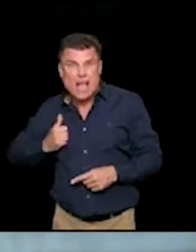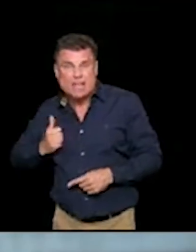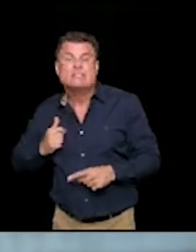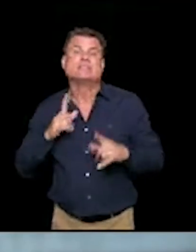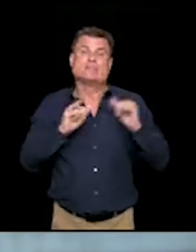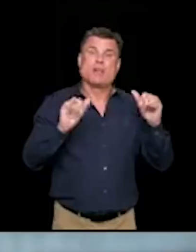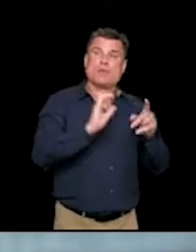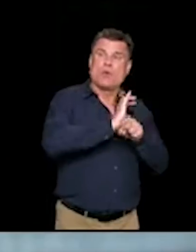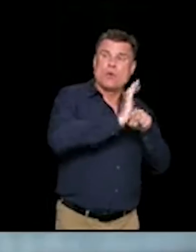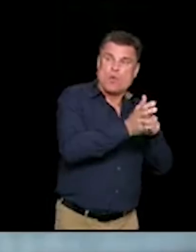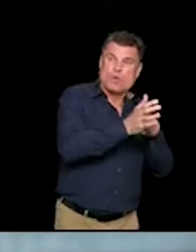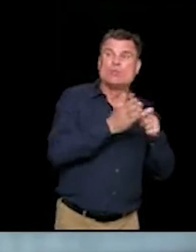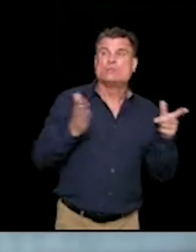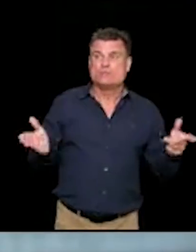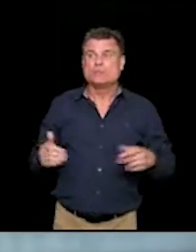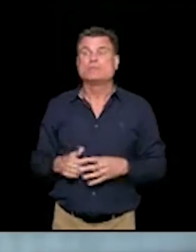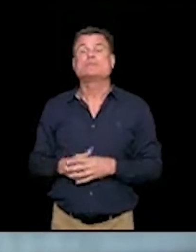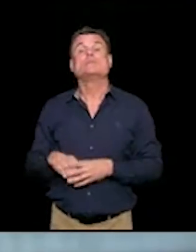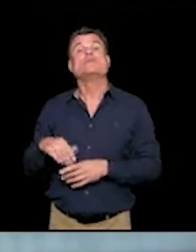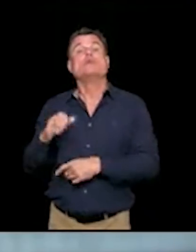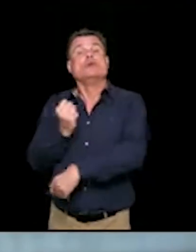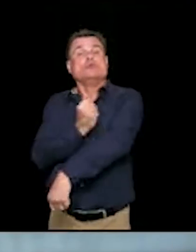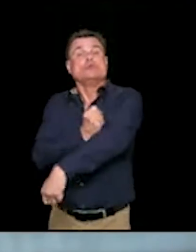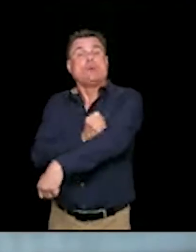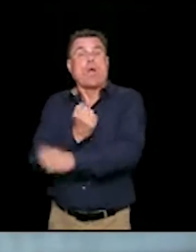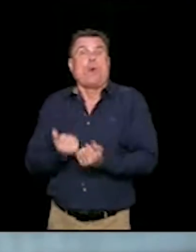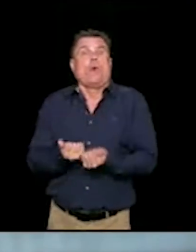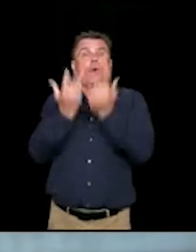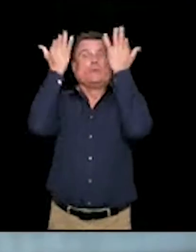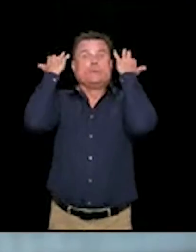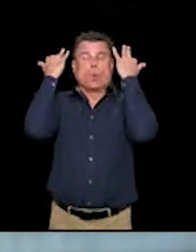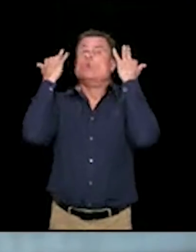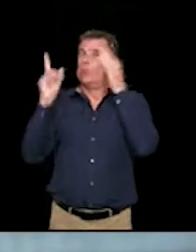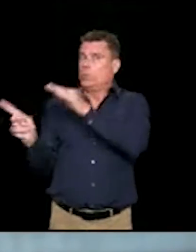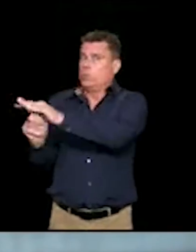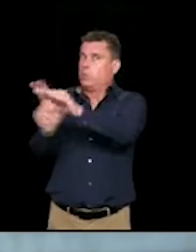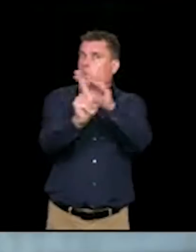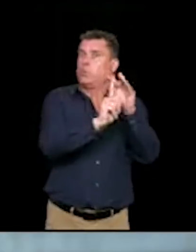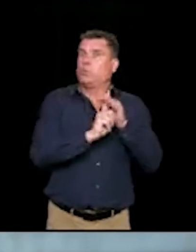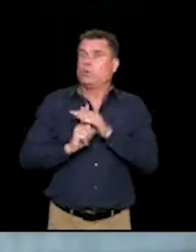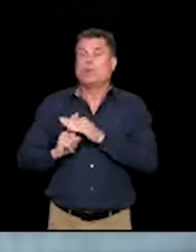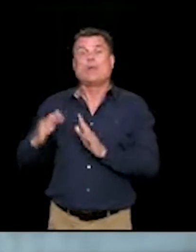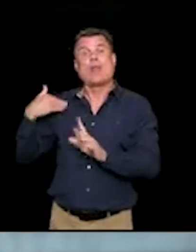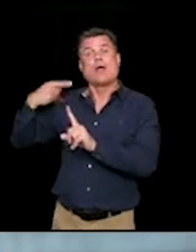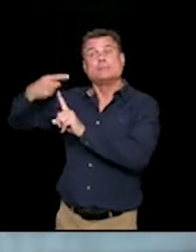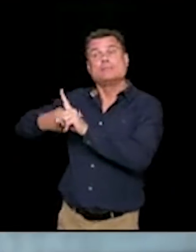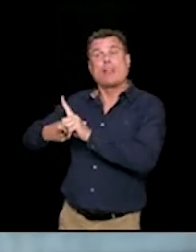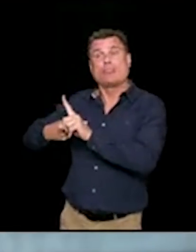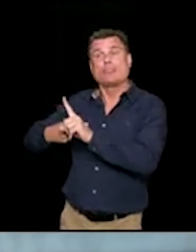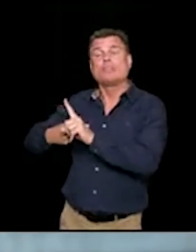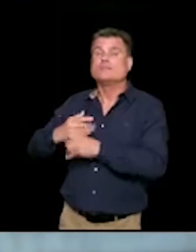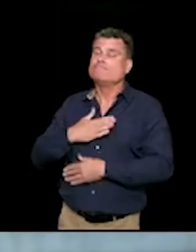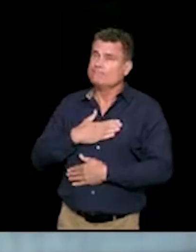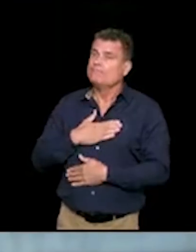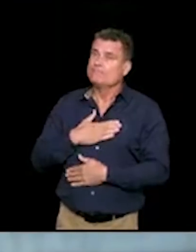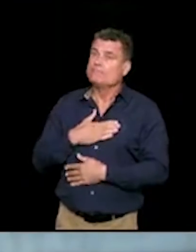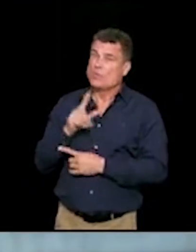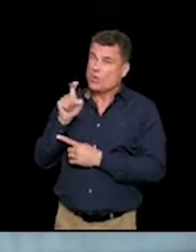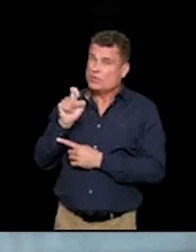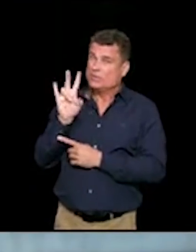Canada. Last month, a staggering 175 people lost their